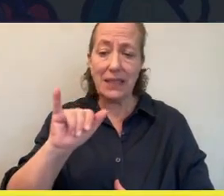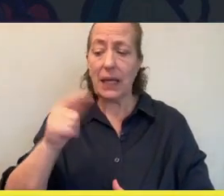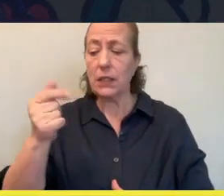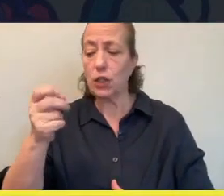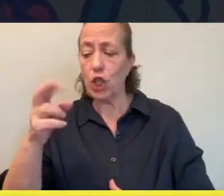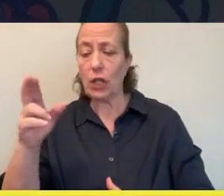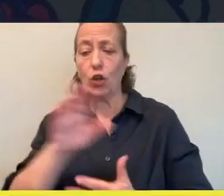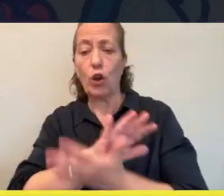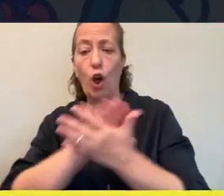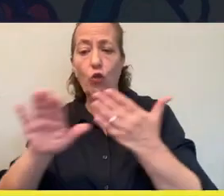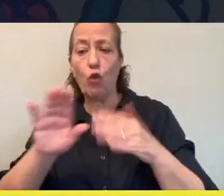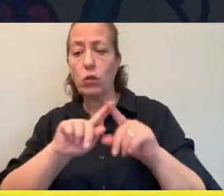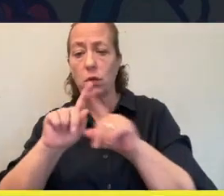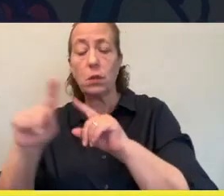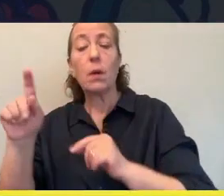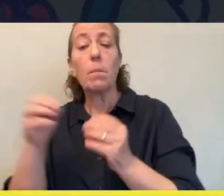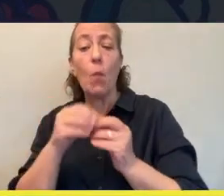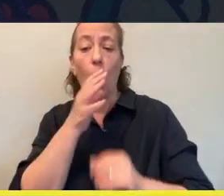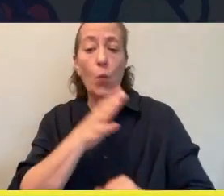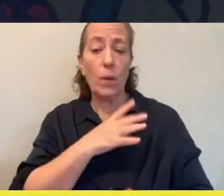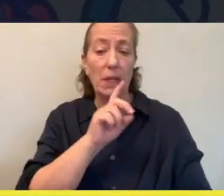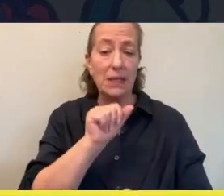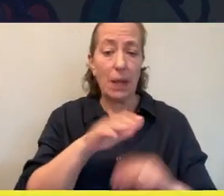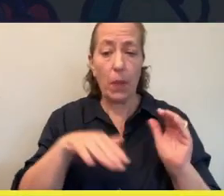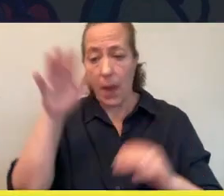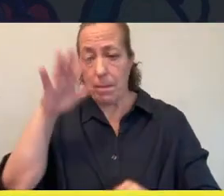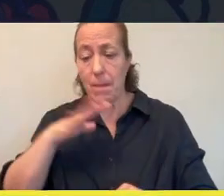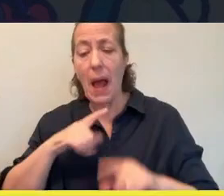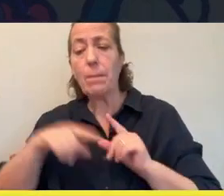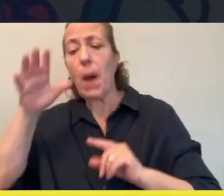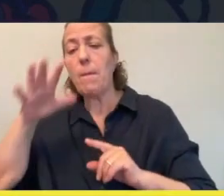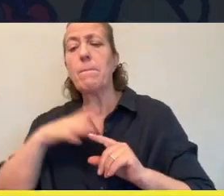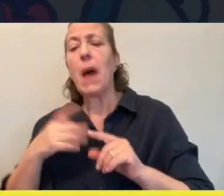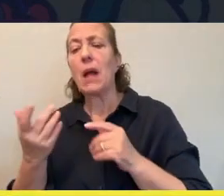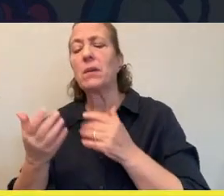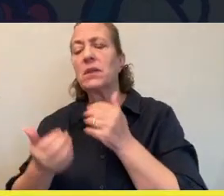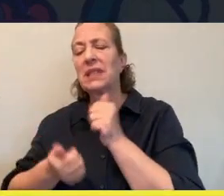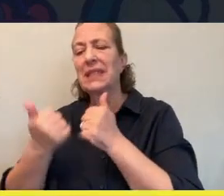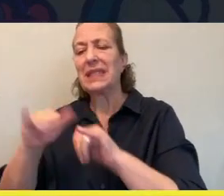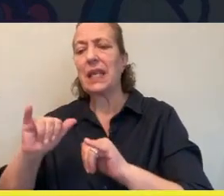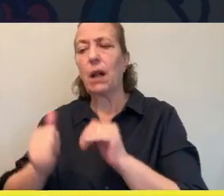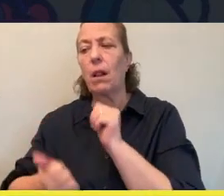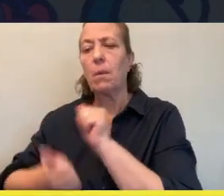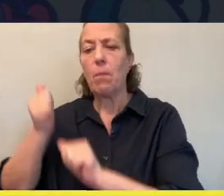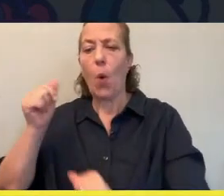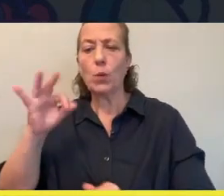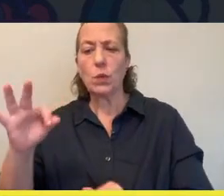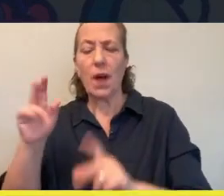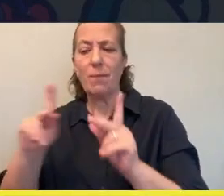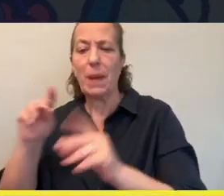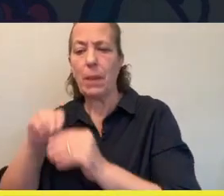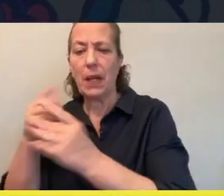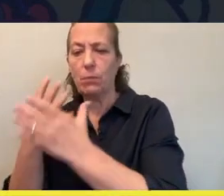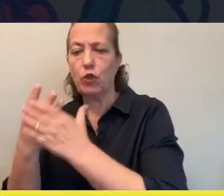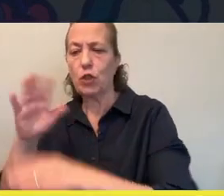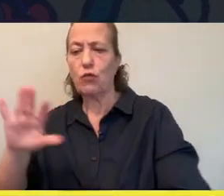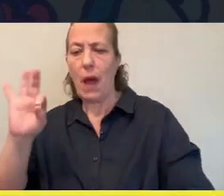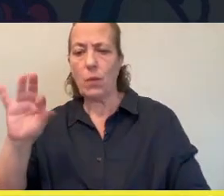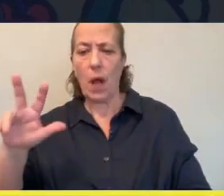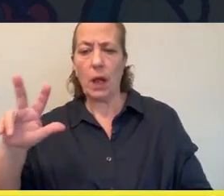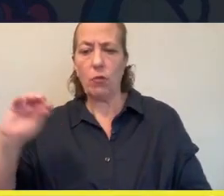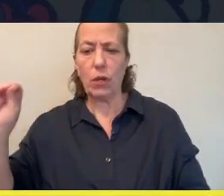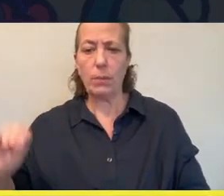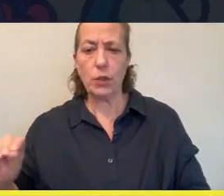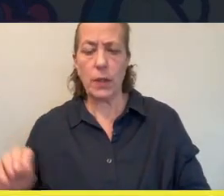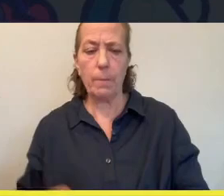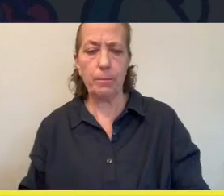more women were disabled than men, though men still made up the vast majority of incarcerated people at around 93%. And